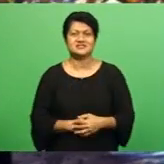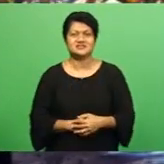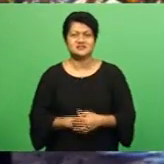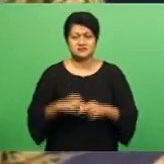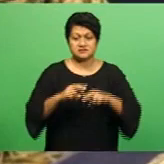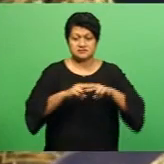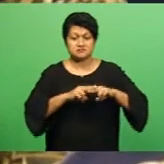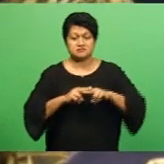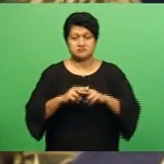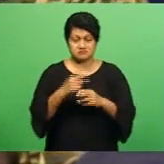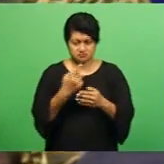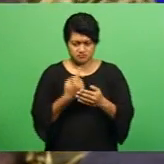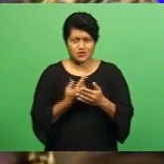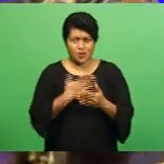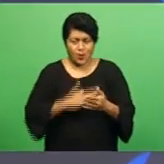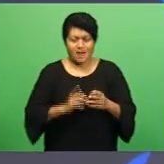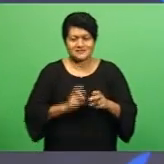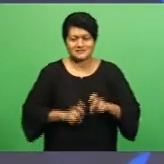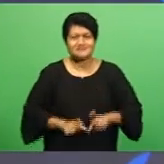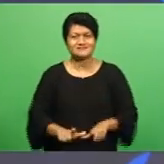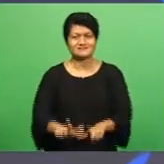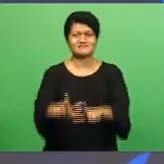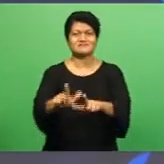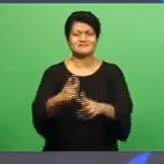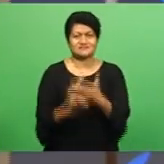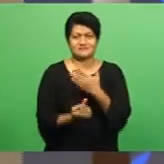Fiji pushing for travel bubble.